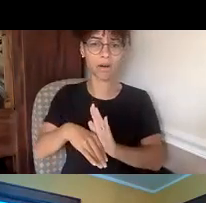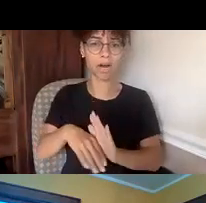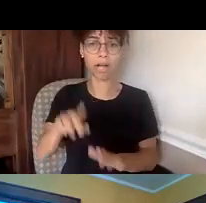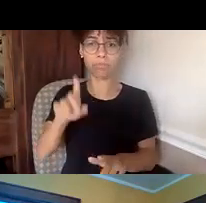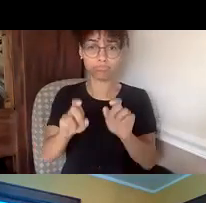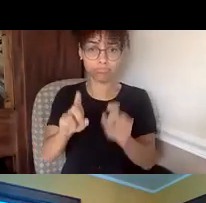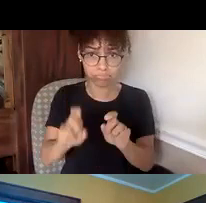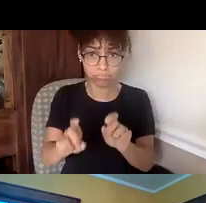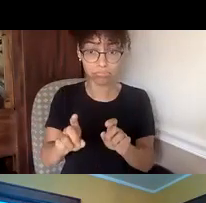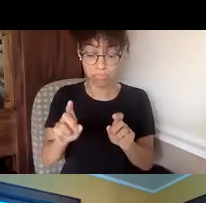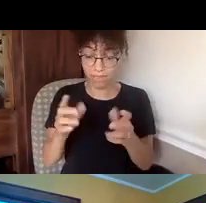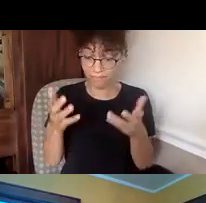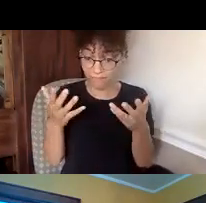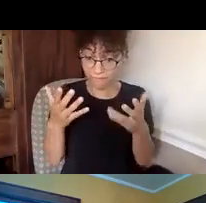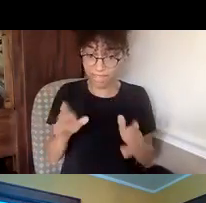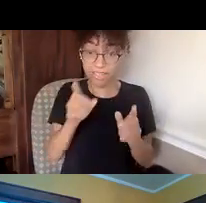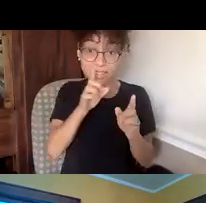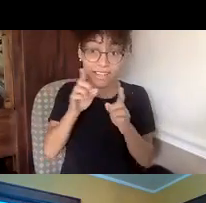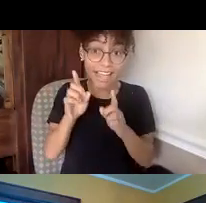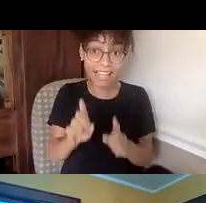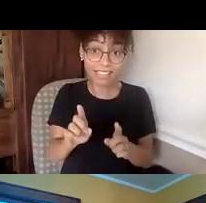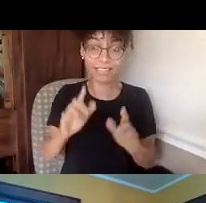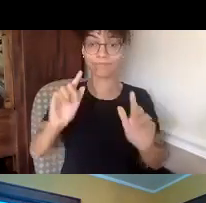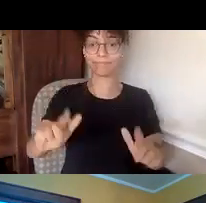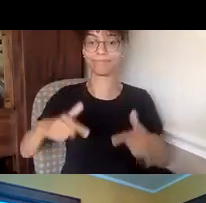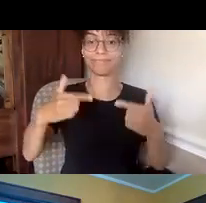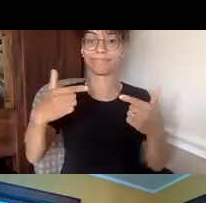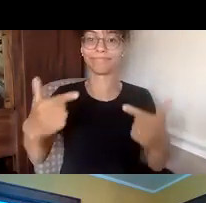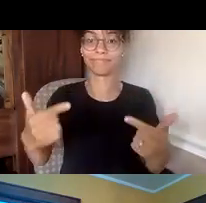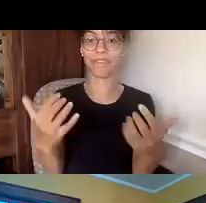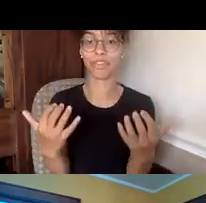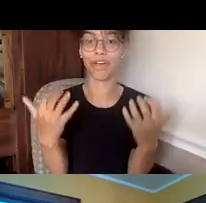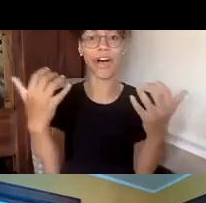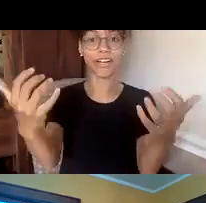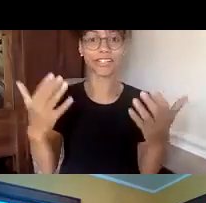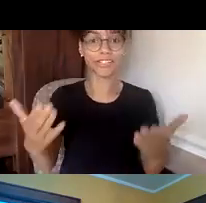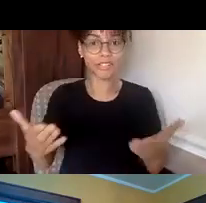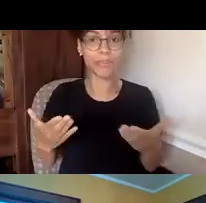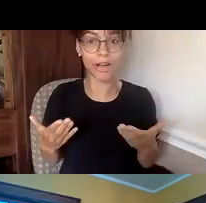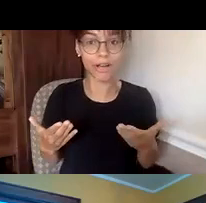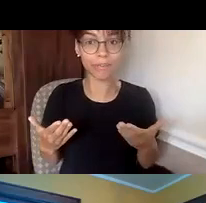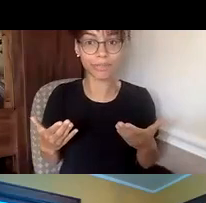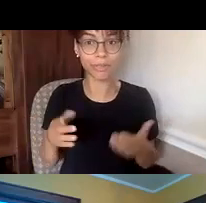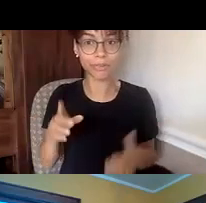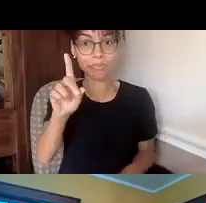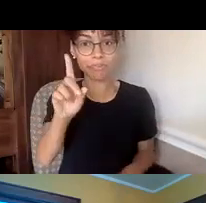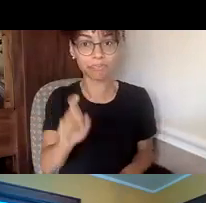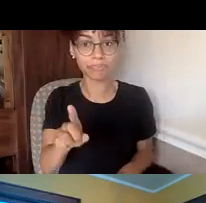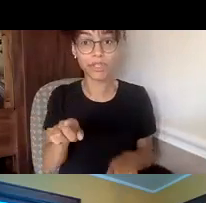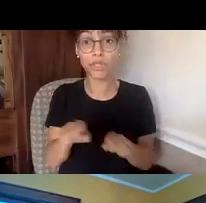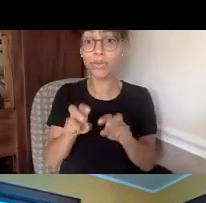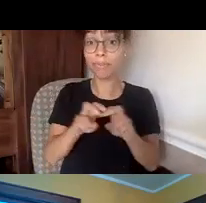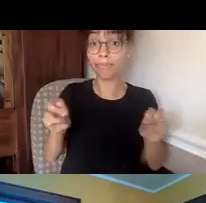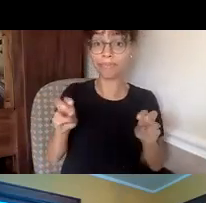then after that, those of you who are here as audience members are welcome to ask them questions, all right? As I